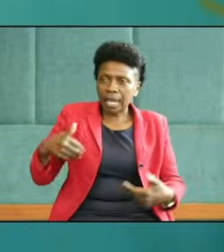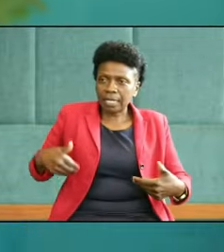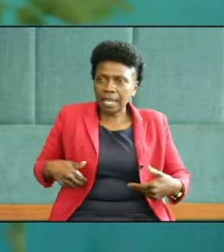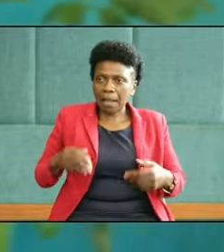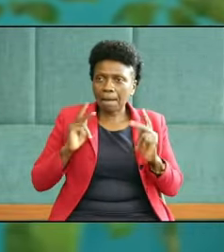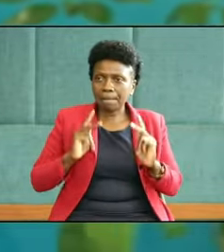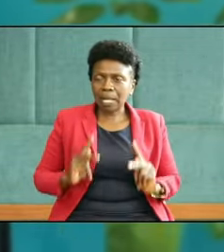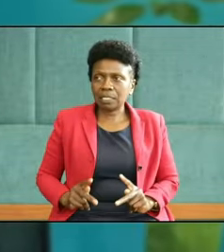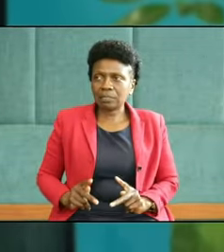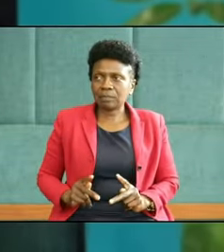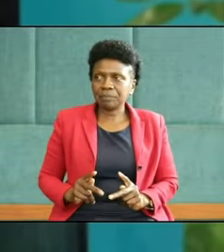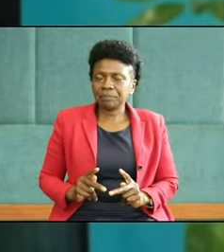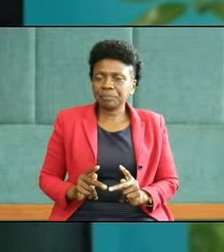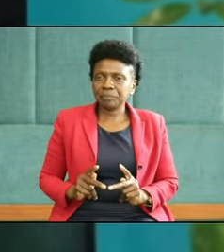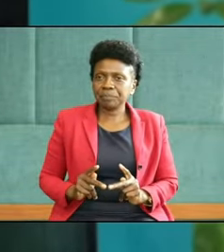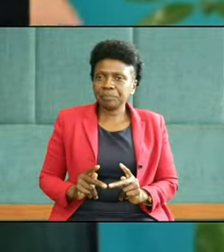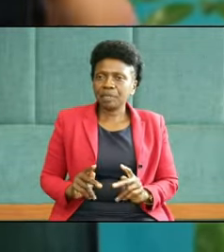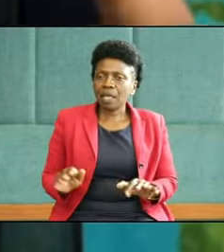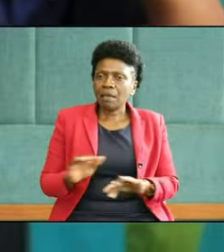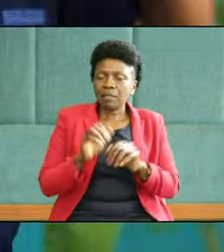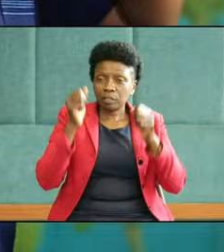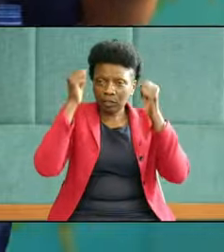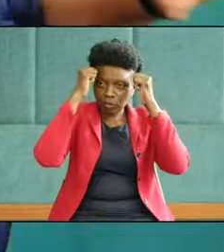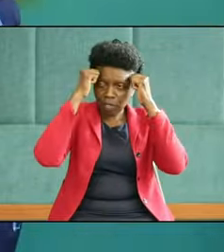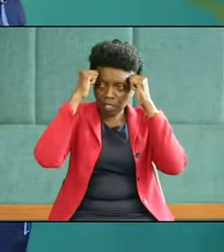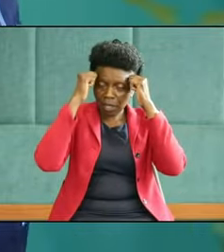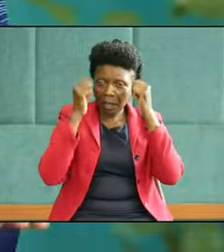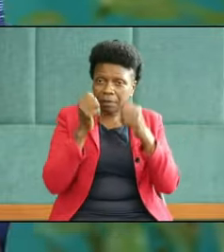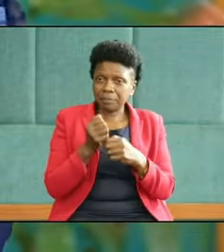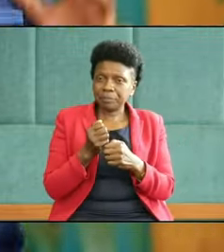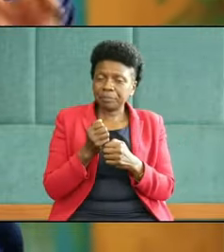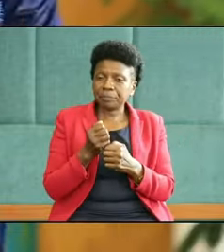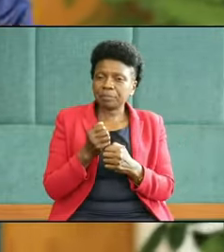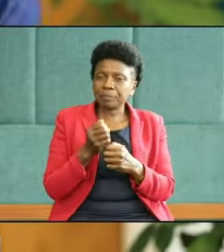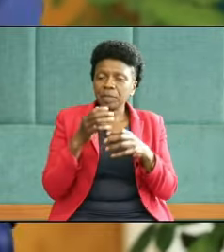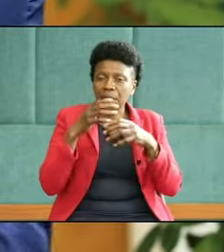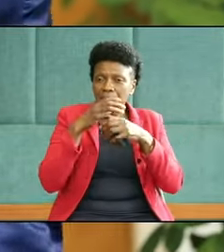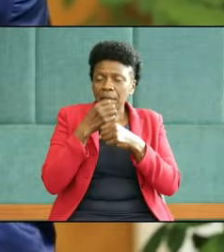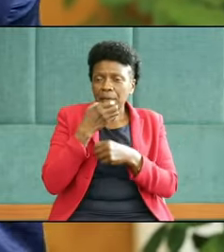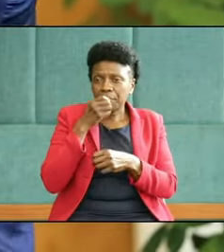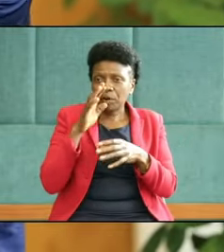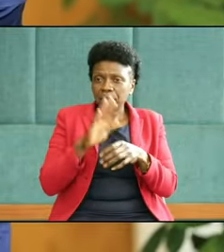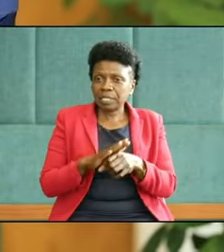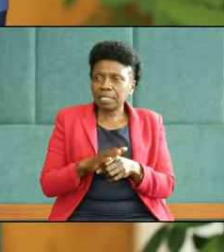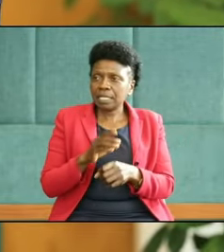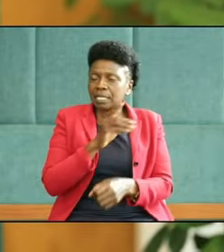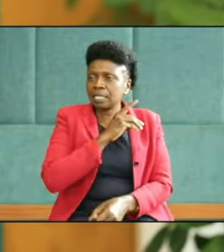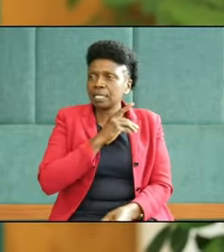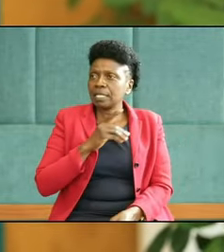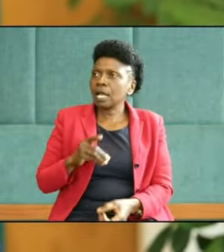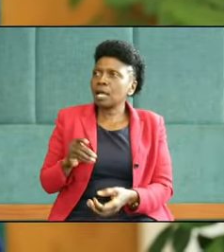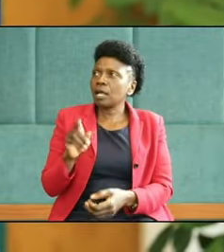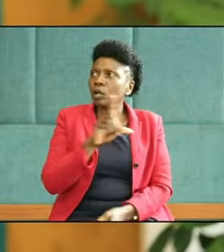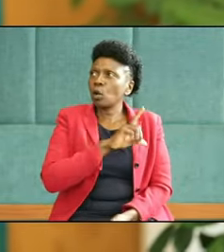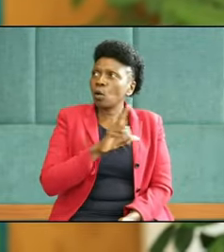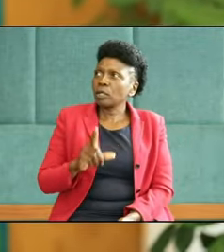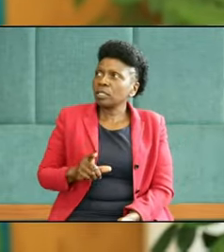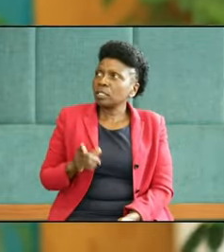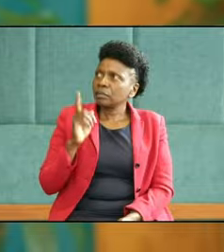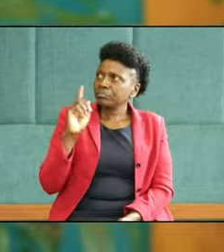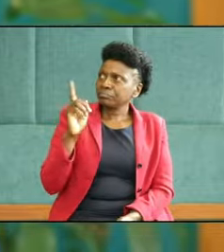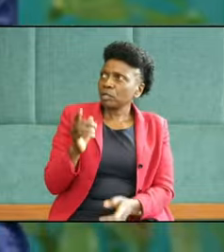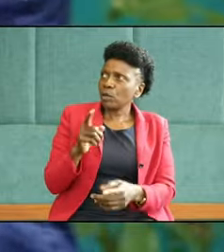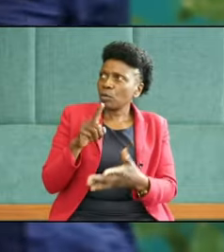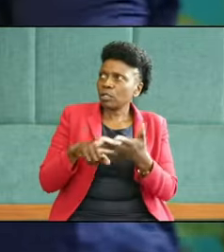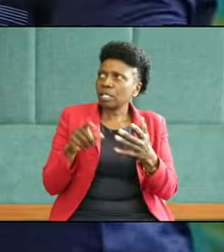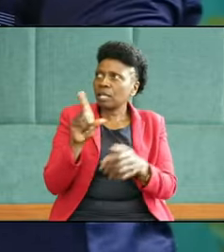woman, every professional, every student, you just make a vow. Dear Lord, since the Bible says there is more joy in